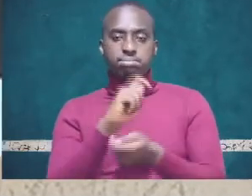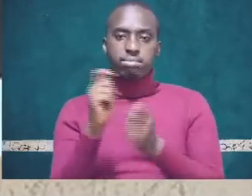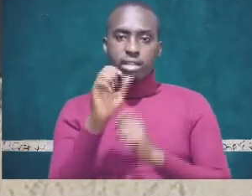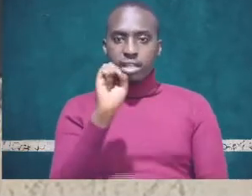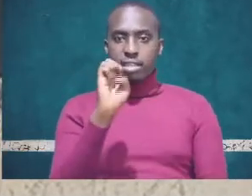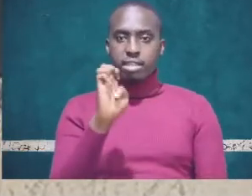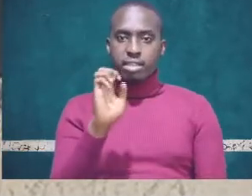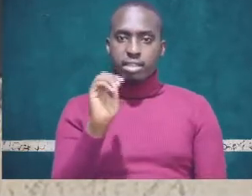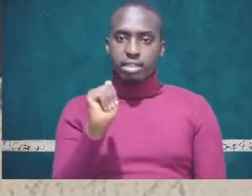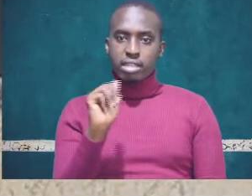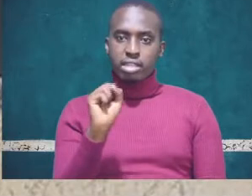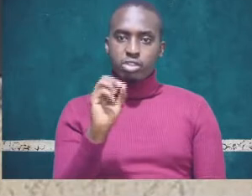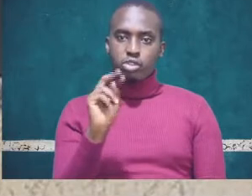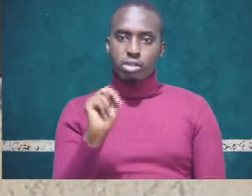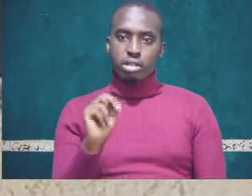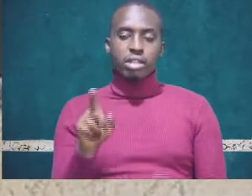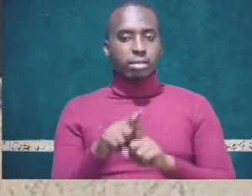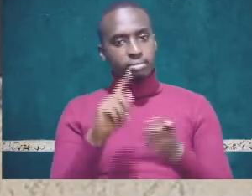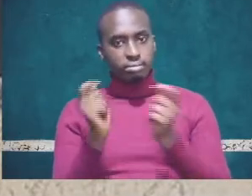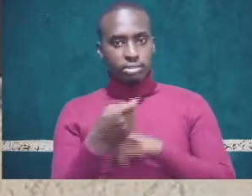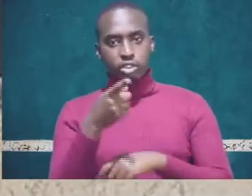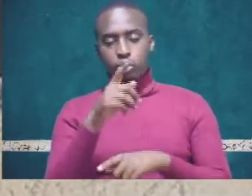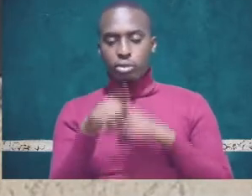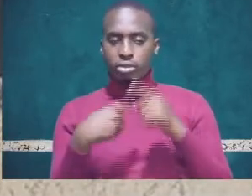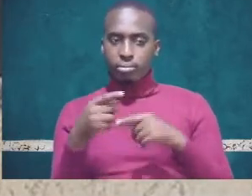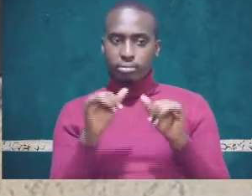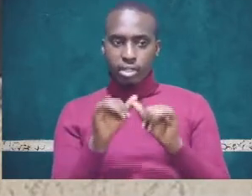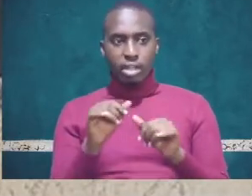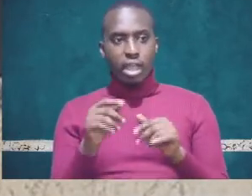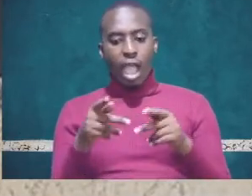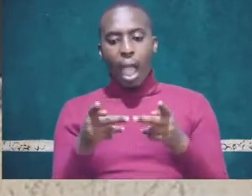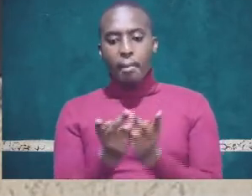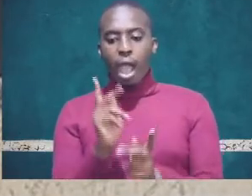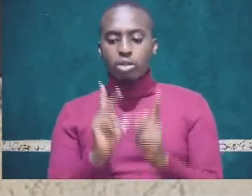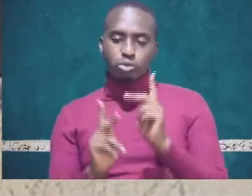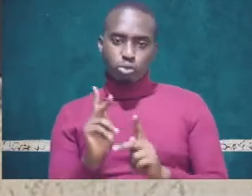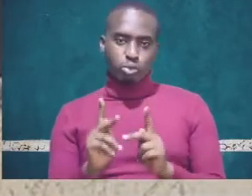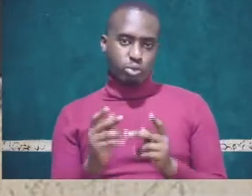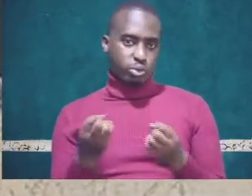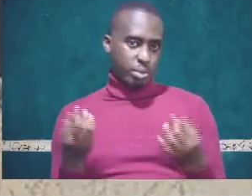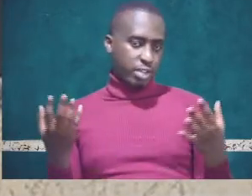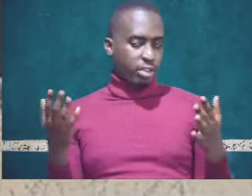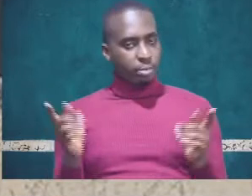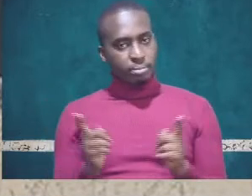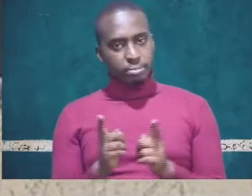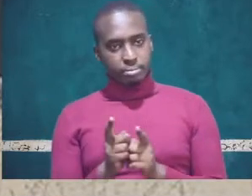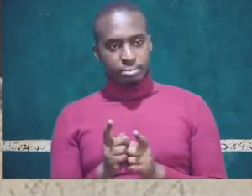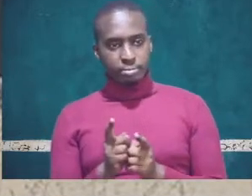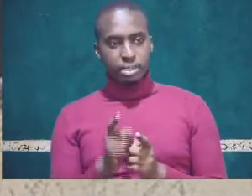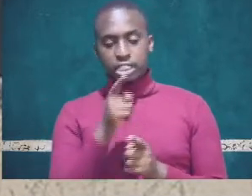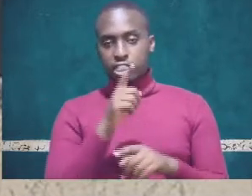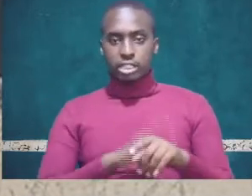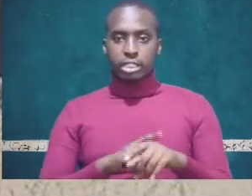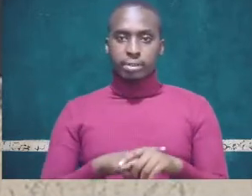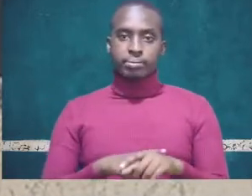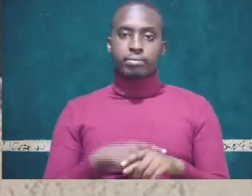like those factors are kept constant, size of population. So all those factors that influence demand, in this case,